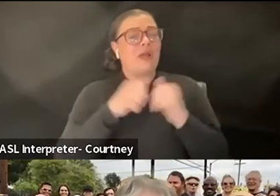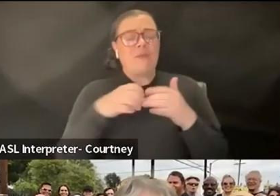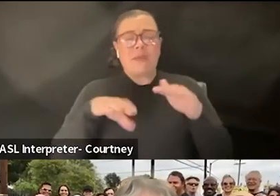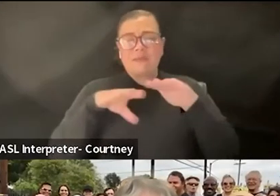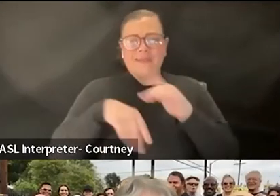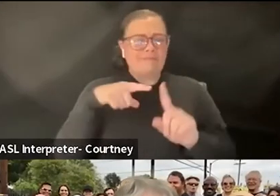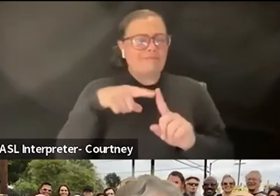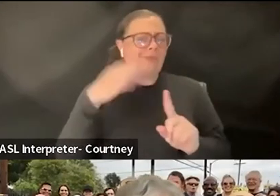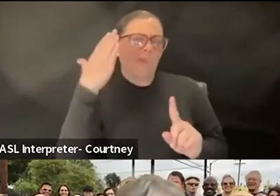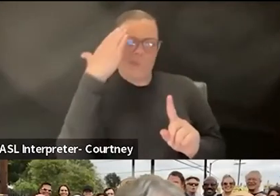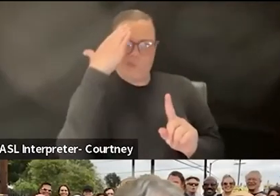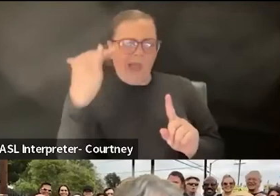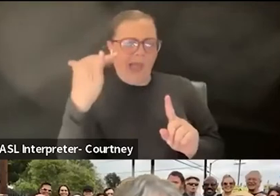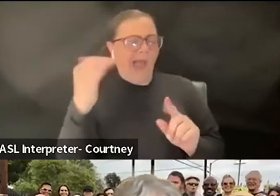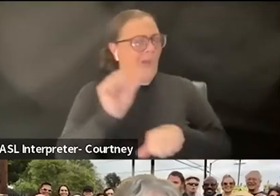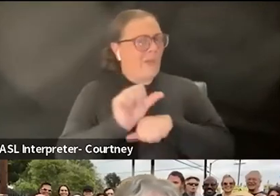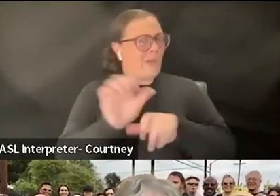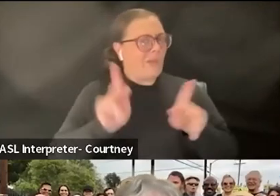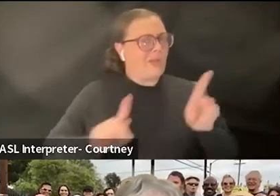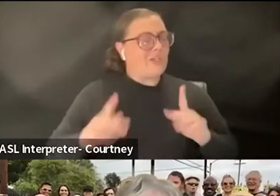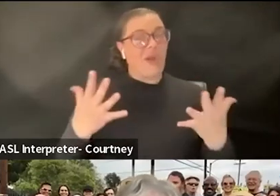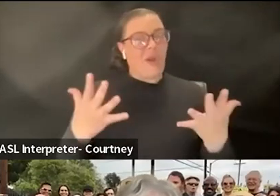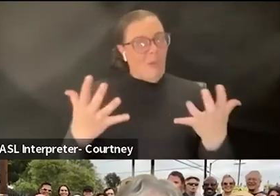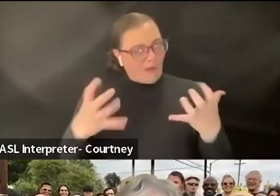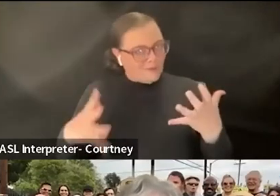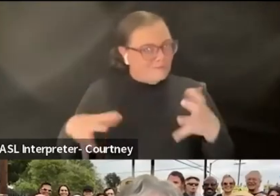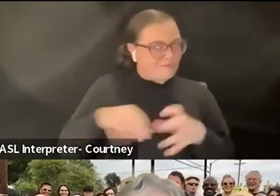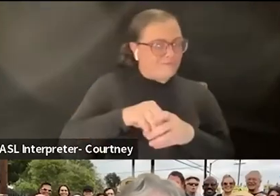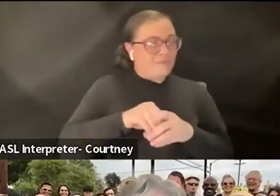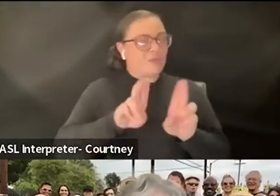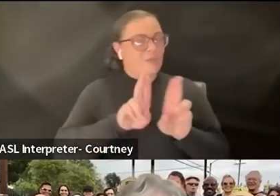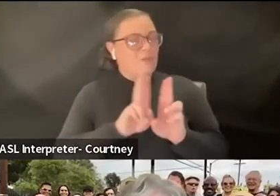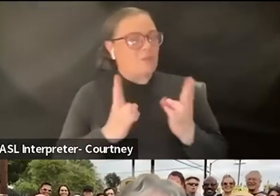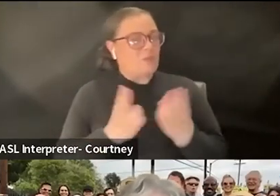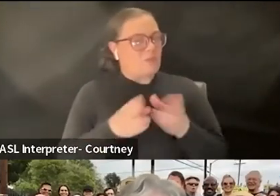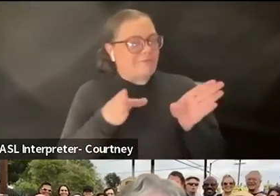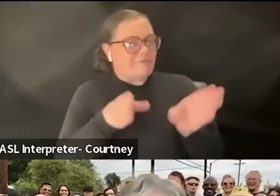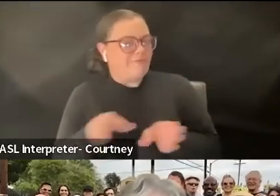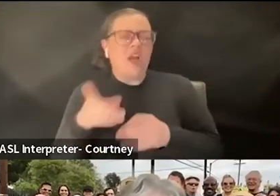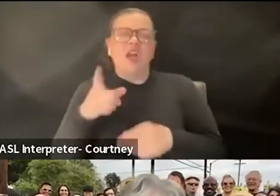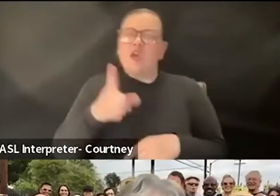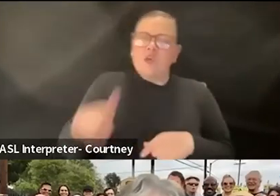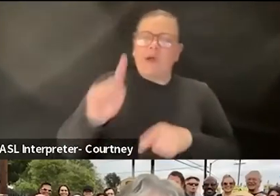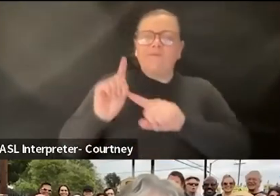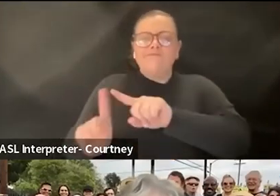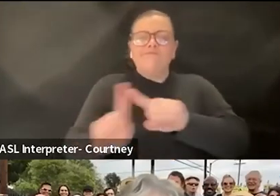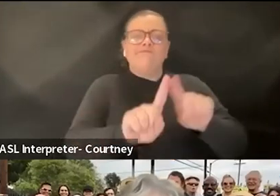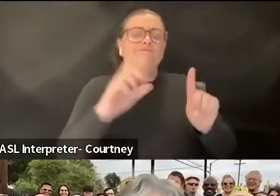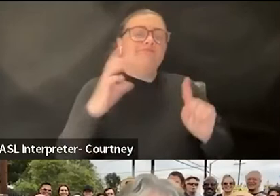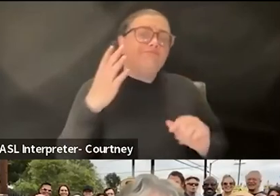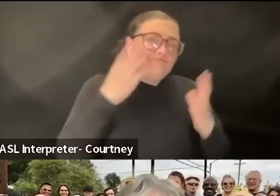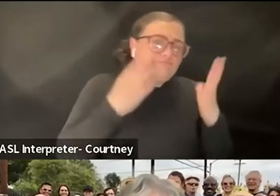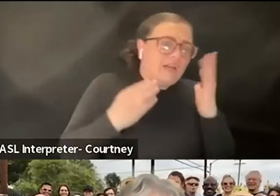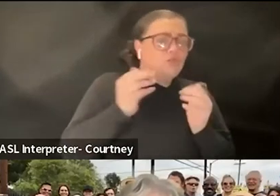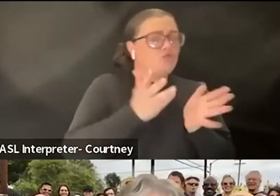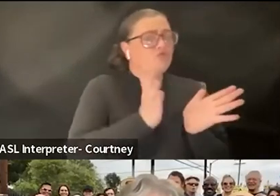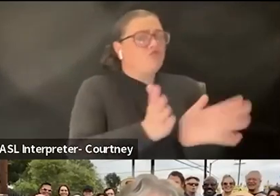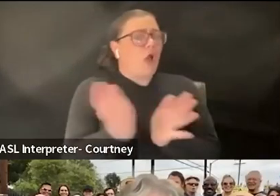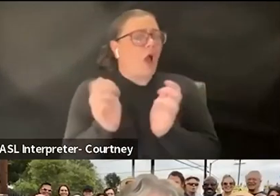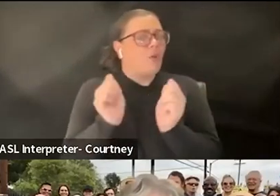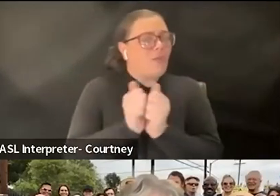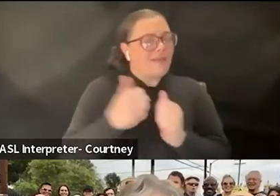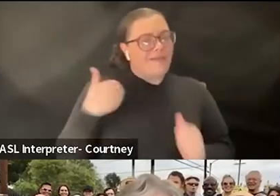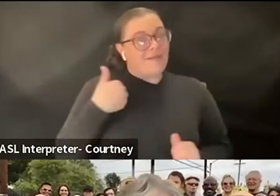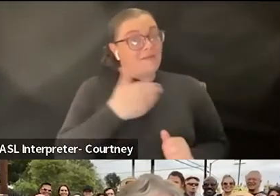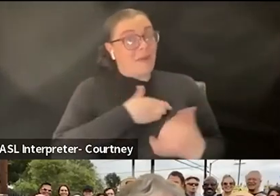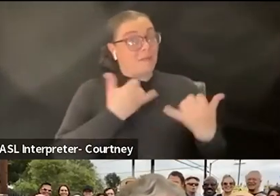would workers want to unionize? You all have your own experience in this. You're talking with members throughout and future members, people,